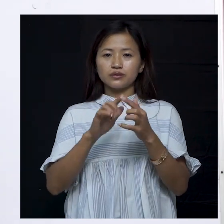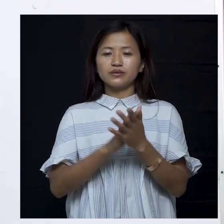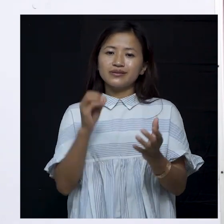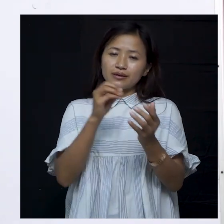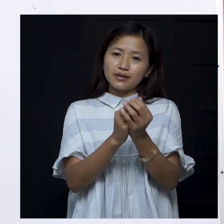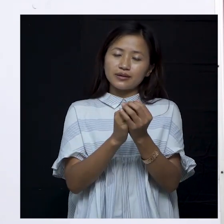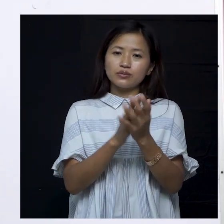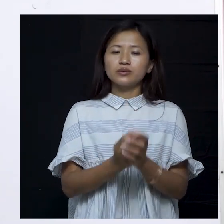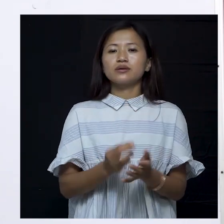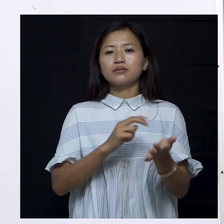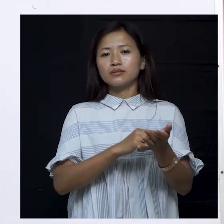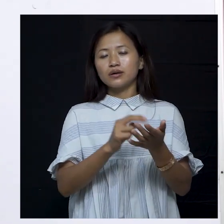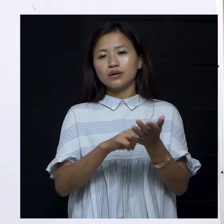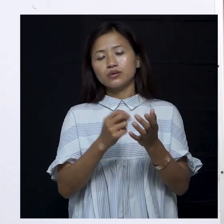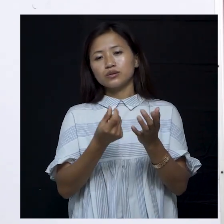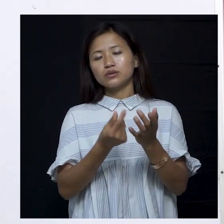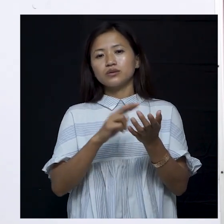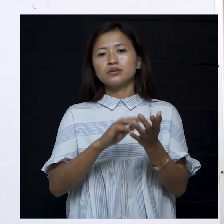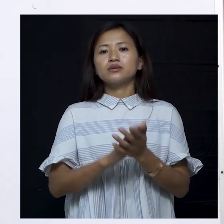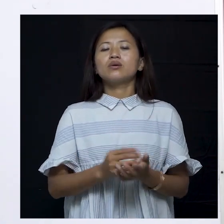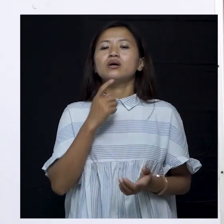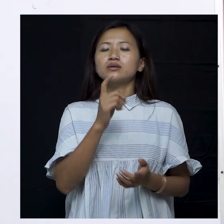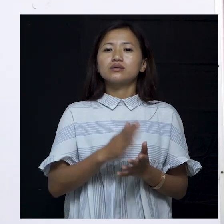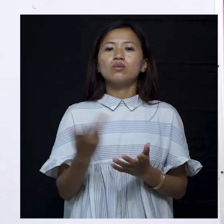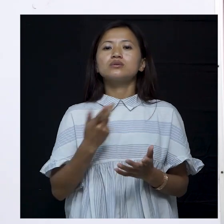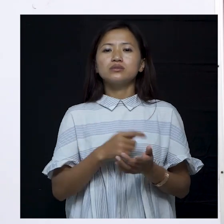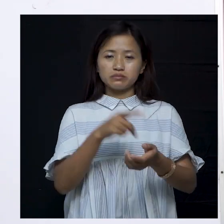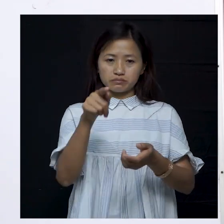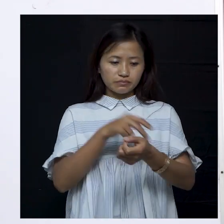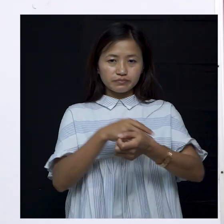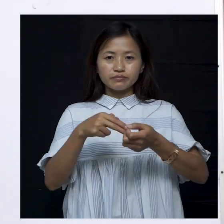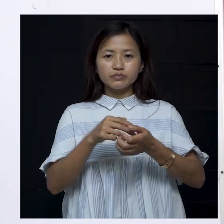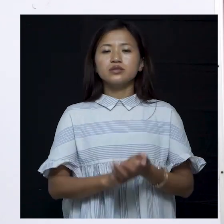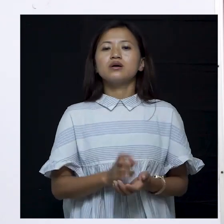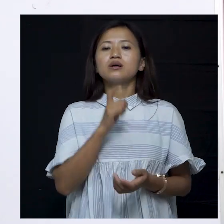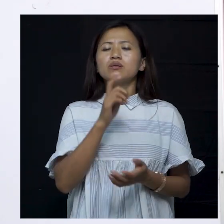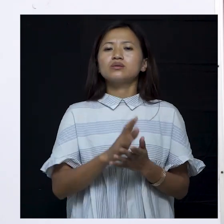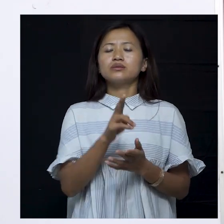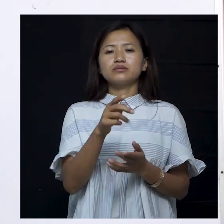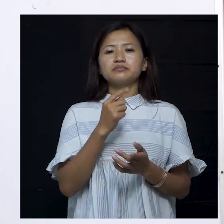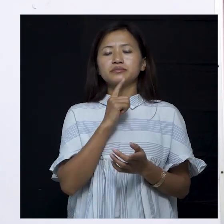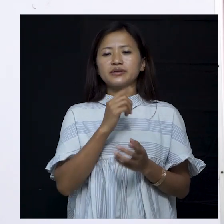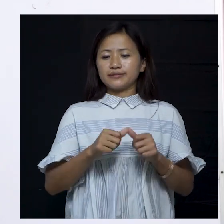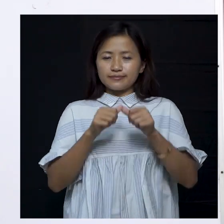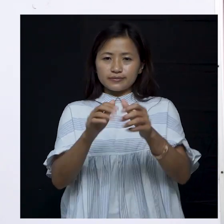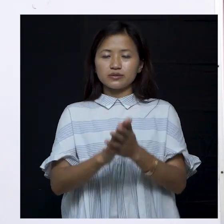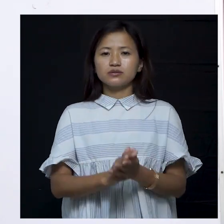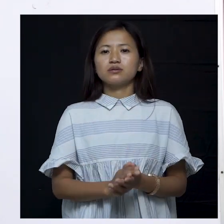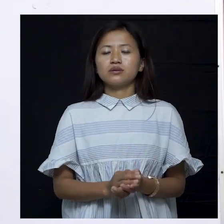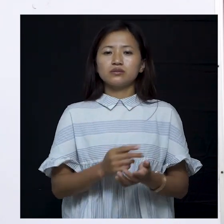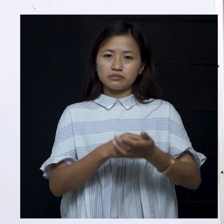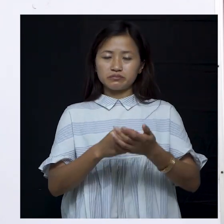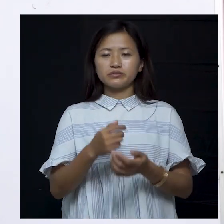I ask you what is your name, you will say my name is so and so, okay? Or my name is Robert. Whatever your name is, you will